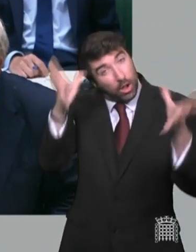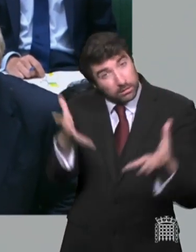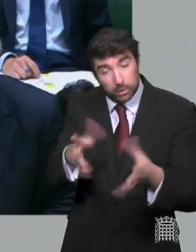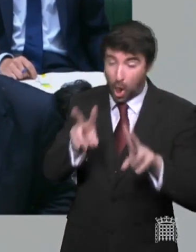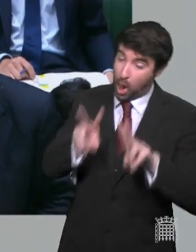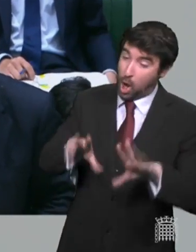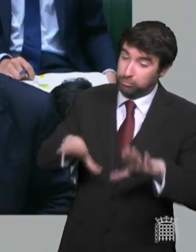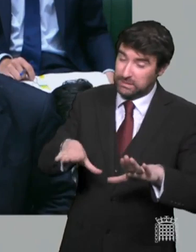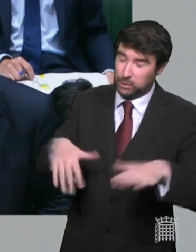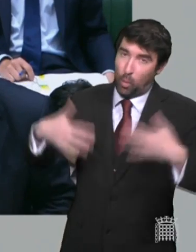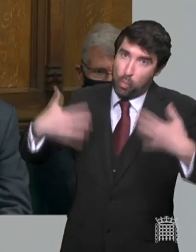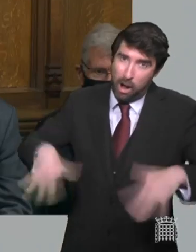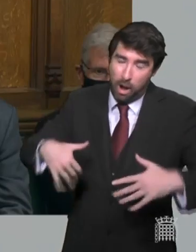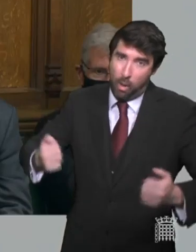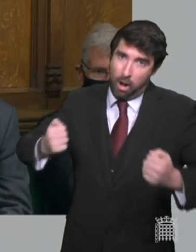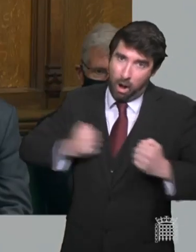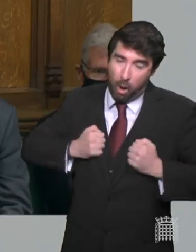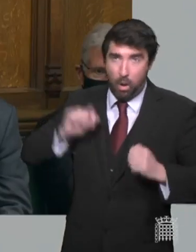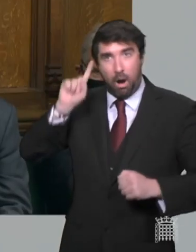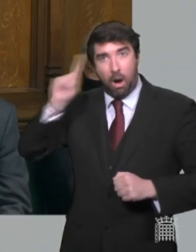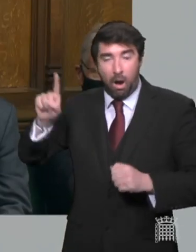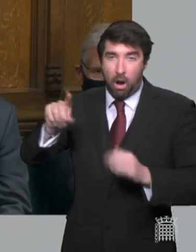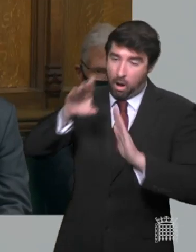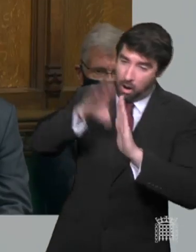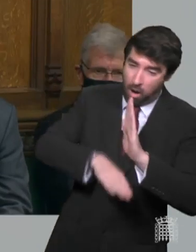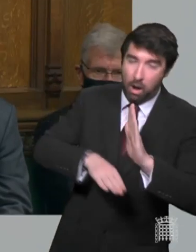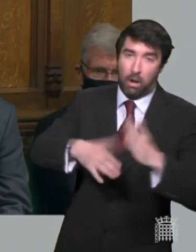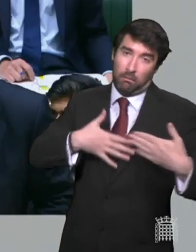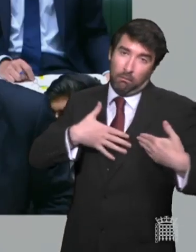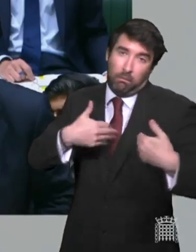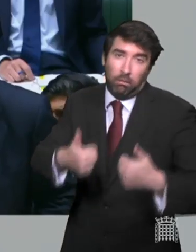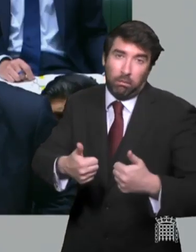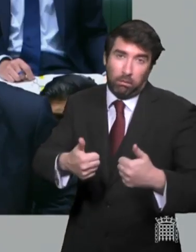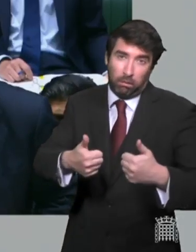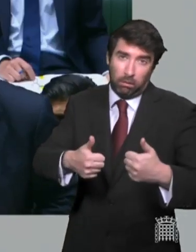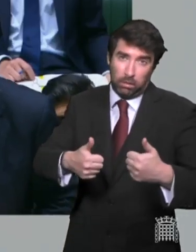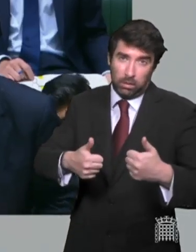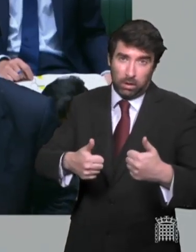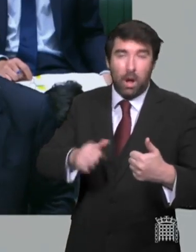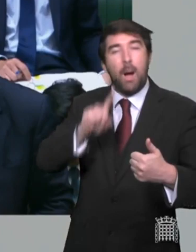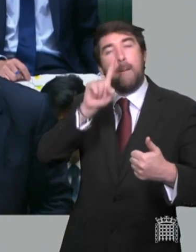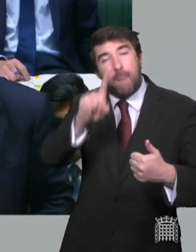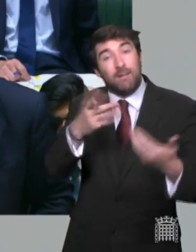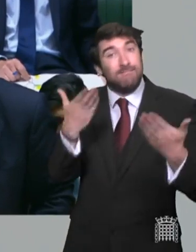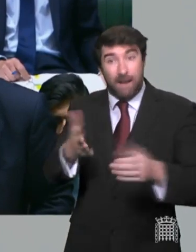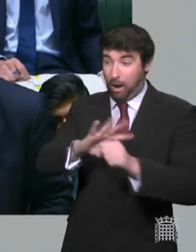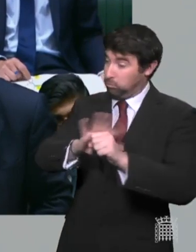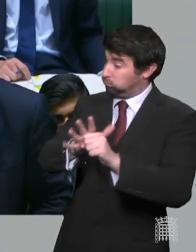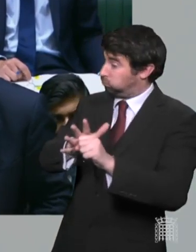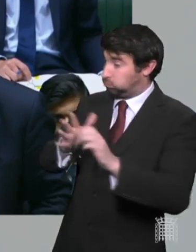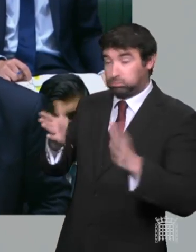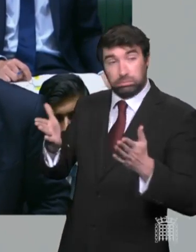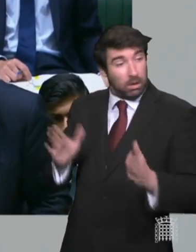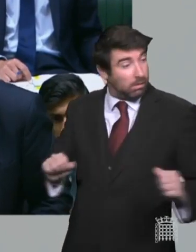Speaker, is ensure that we have a high-wage and high-skilled, jobs-led recovery. And that is what is happening. And I'm proud, Mr. Speaker, to